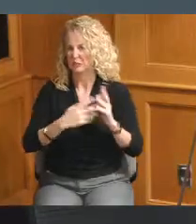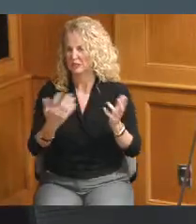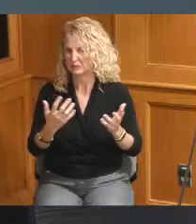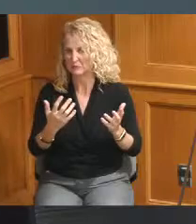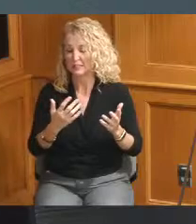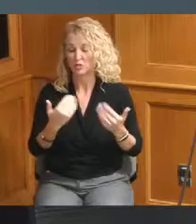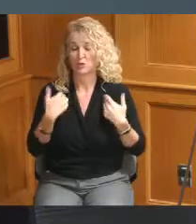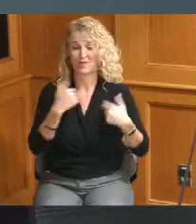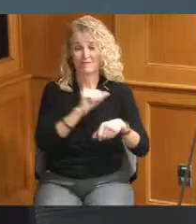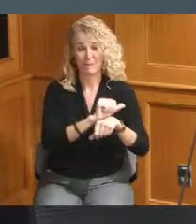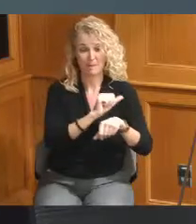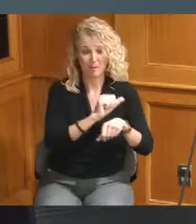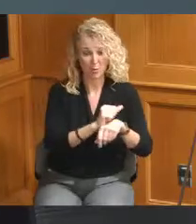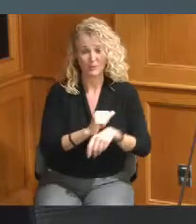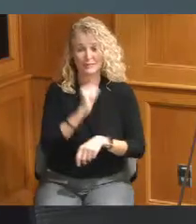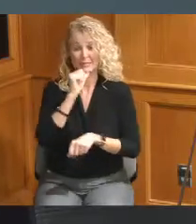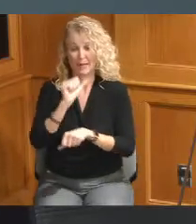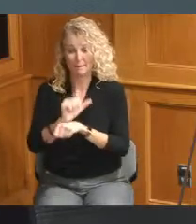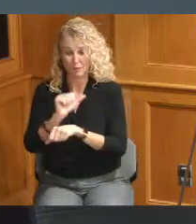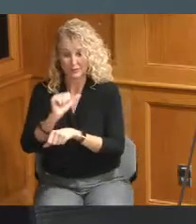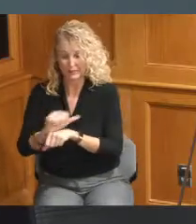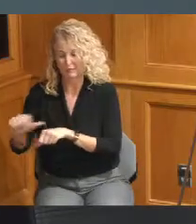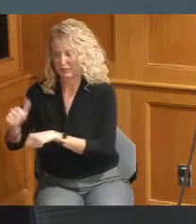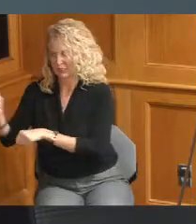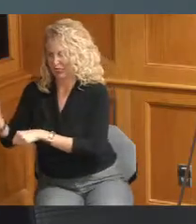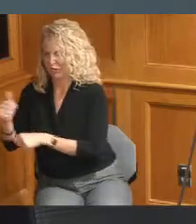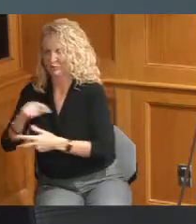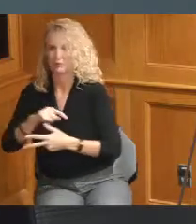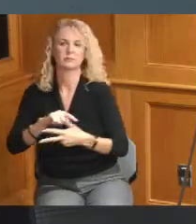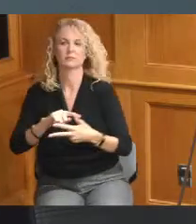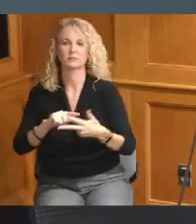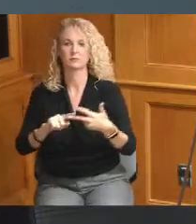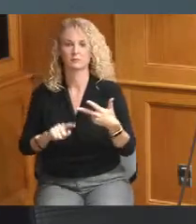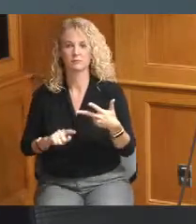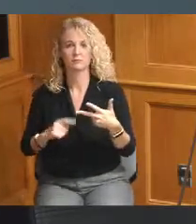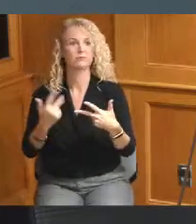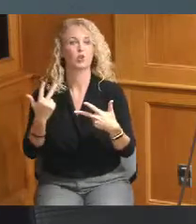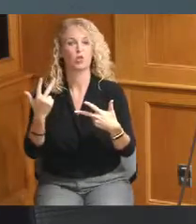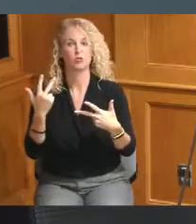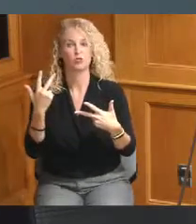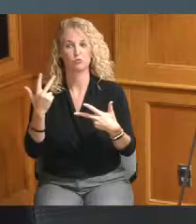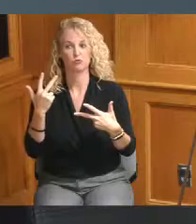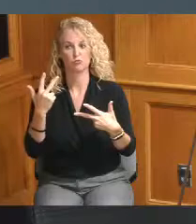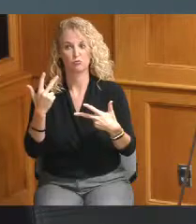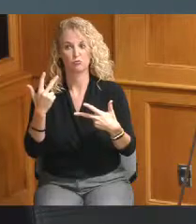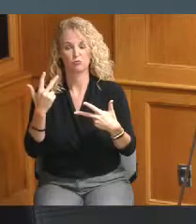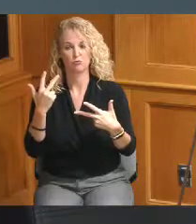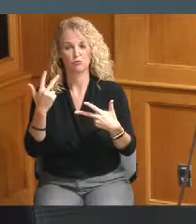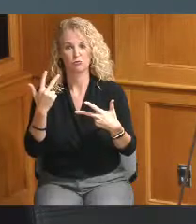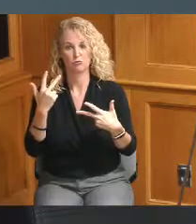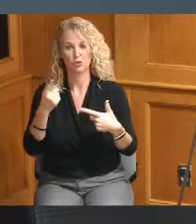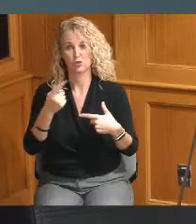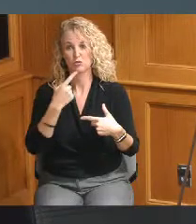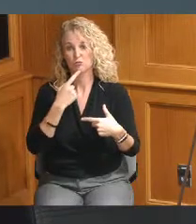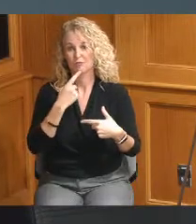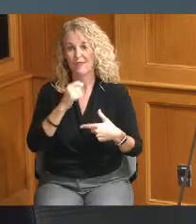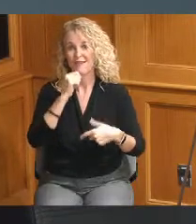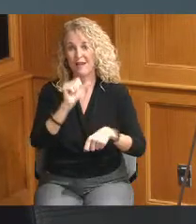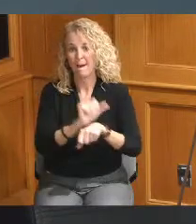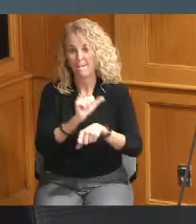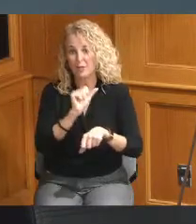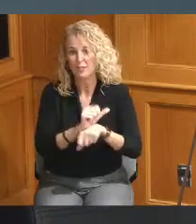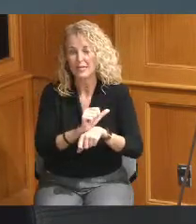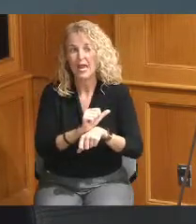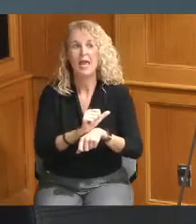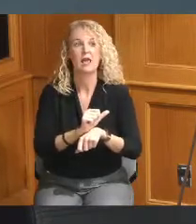non-personnel. I was looking for the categories. There's 3 categories that you have. If we could just, for instance, you said non-personnel is fleet and